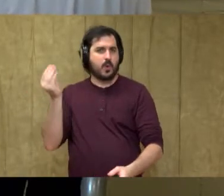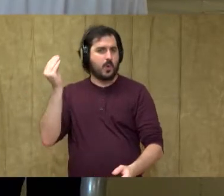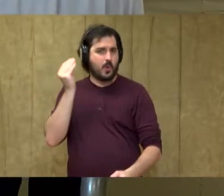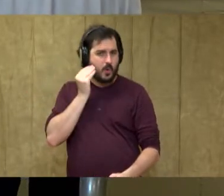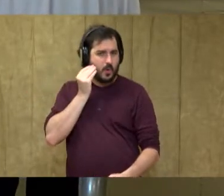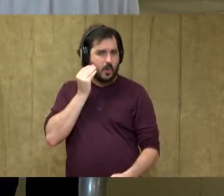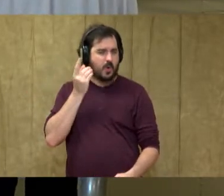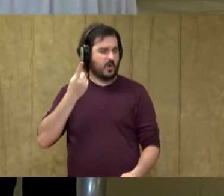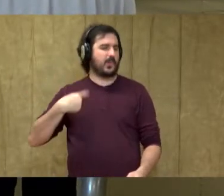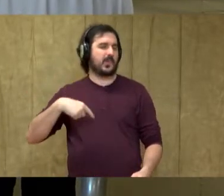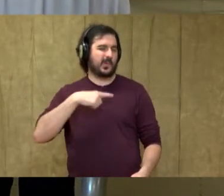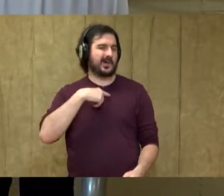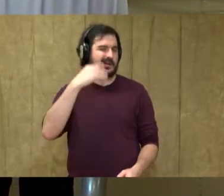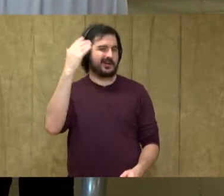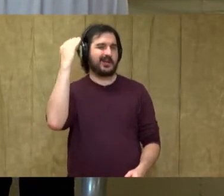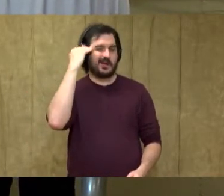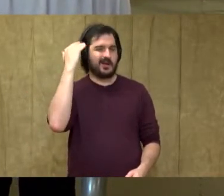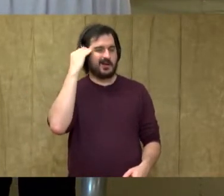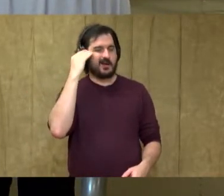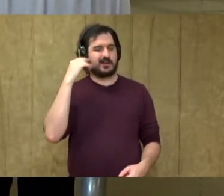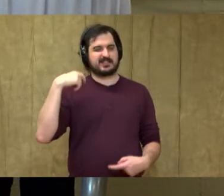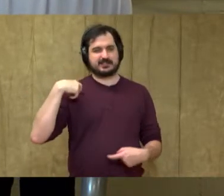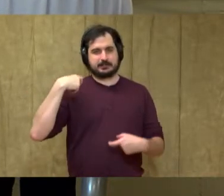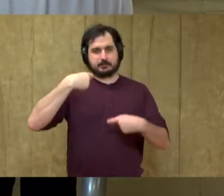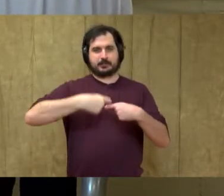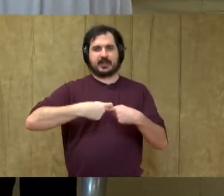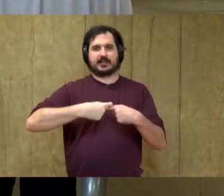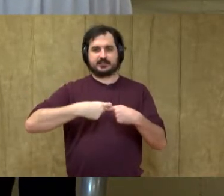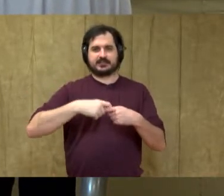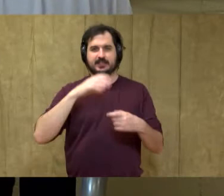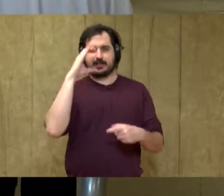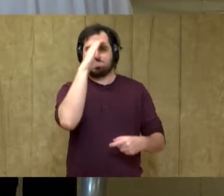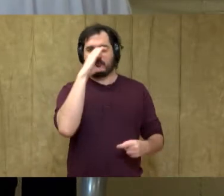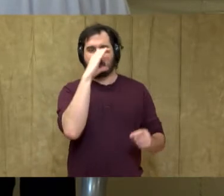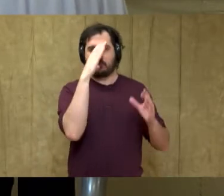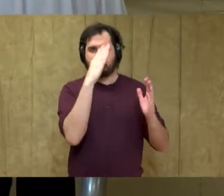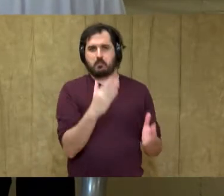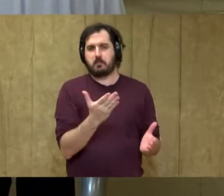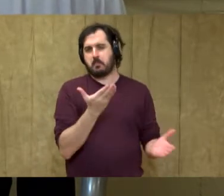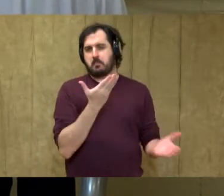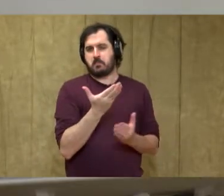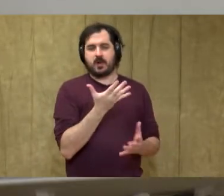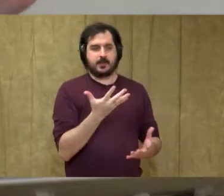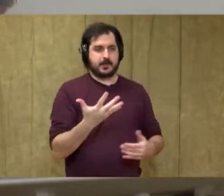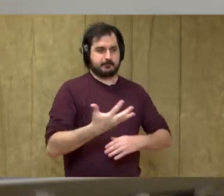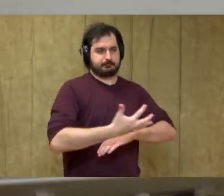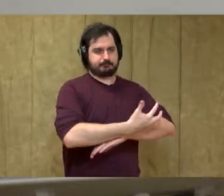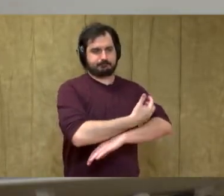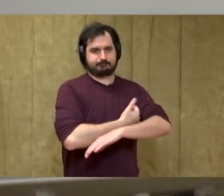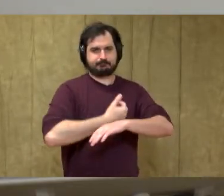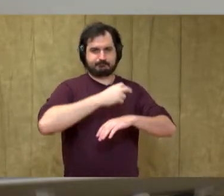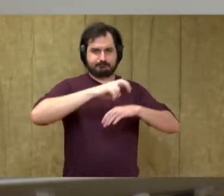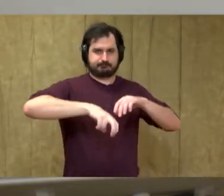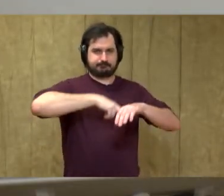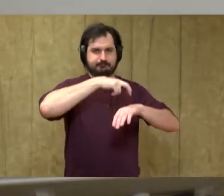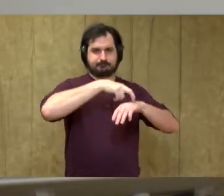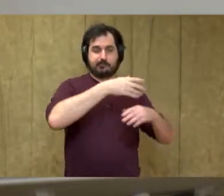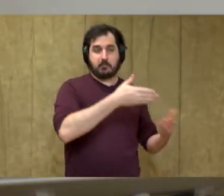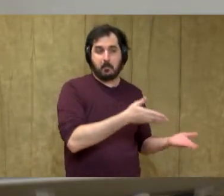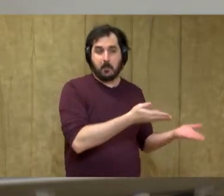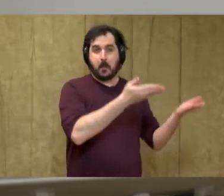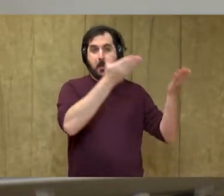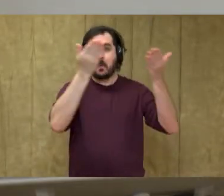putting all that together, taking the text evidence along with what we already know and putting it